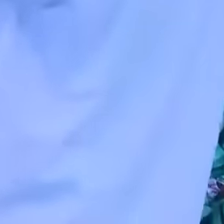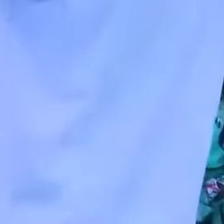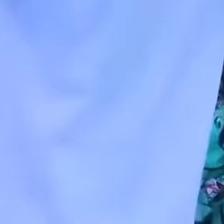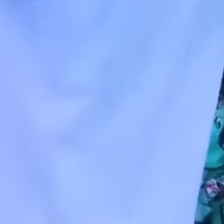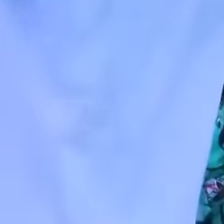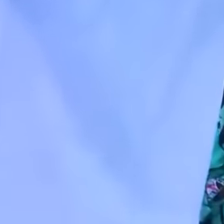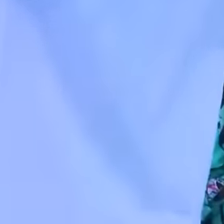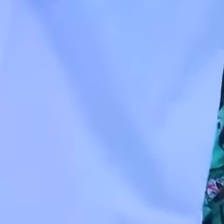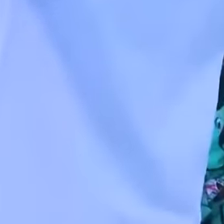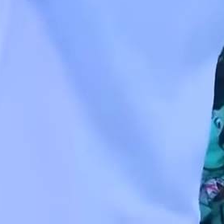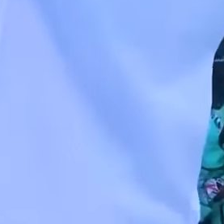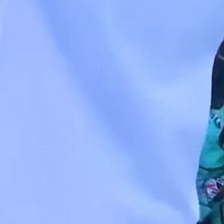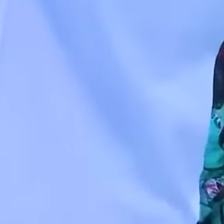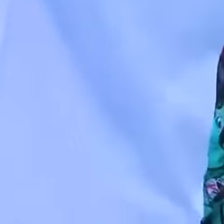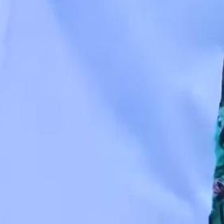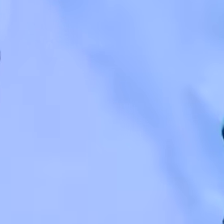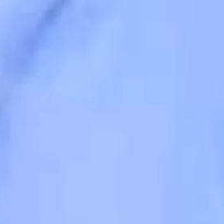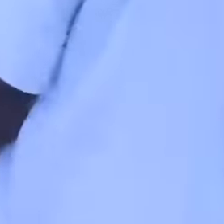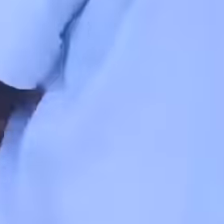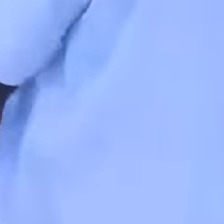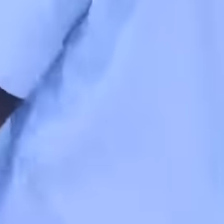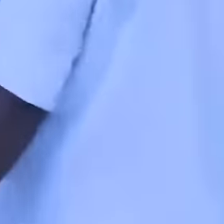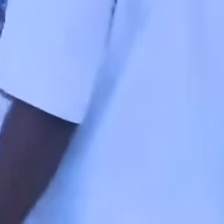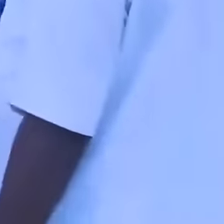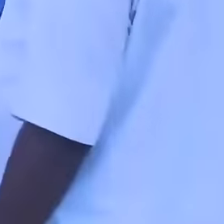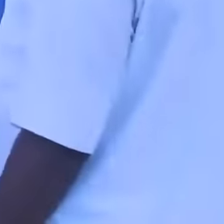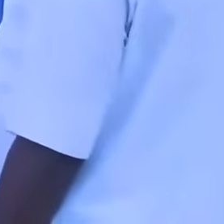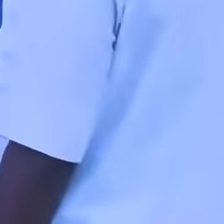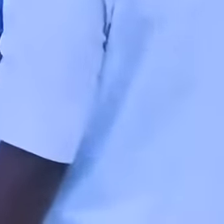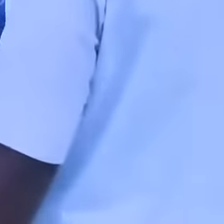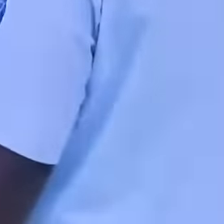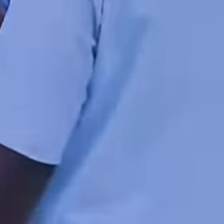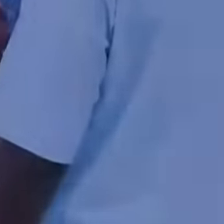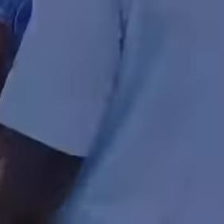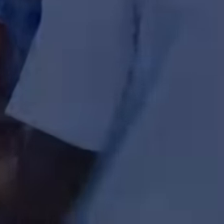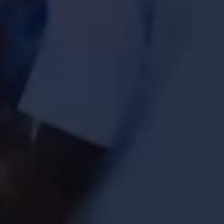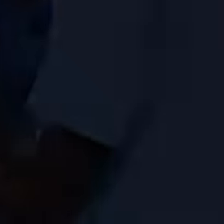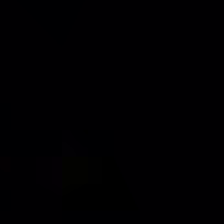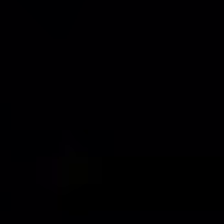purpose in your life oh ya para oh,